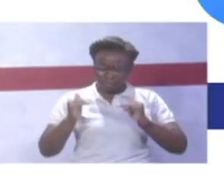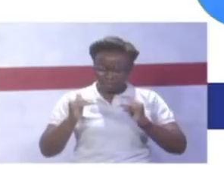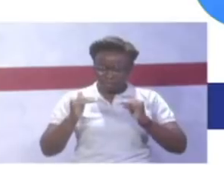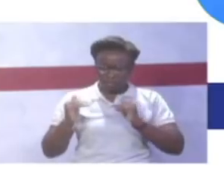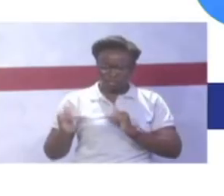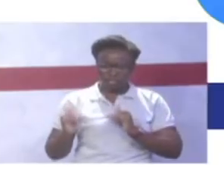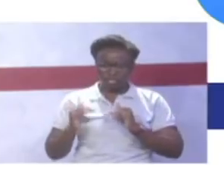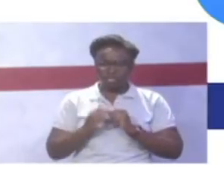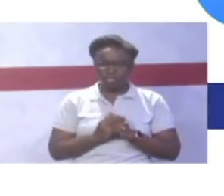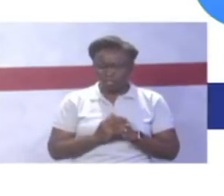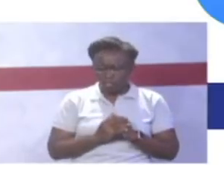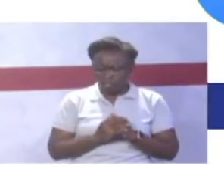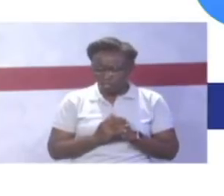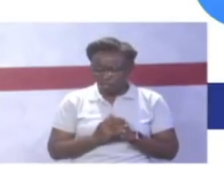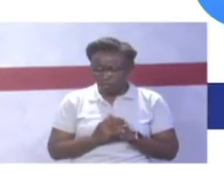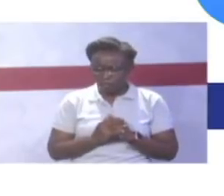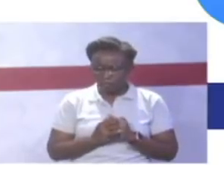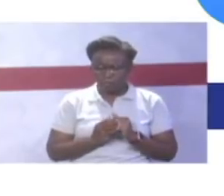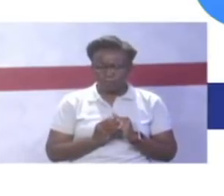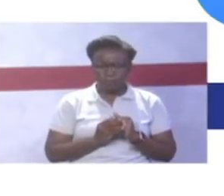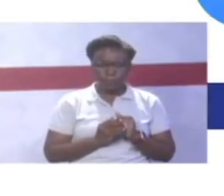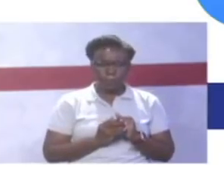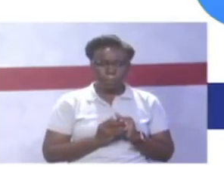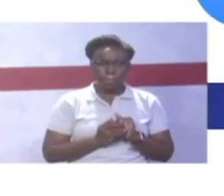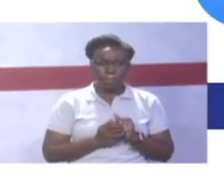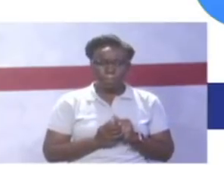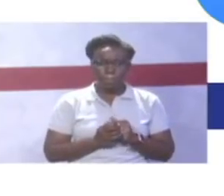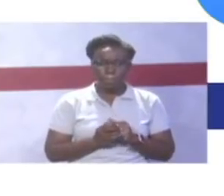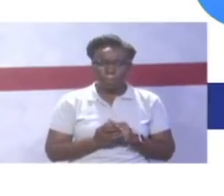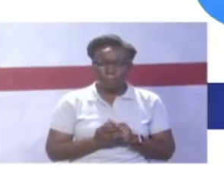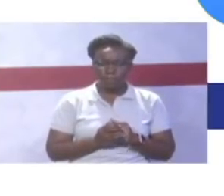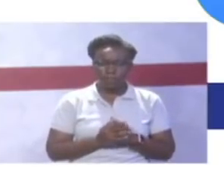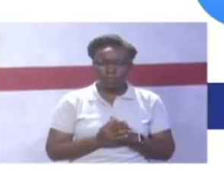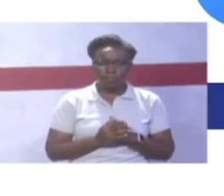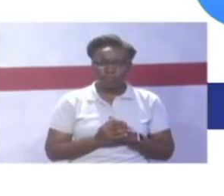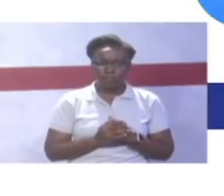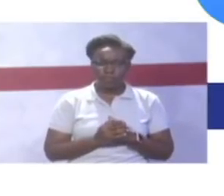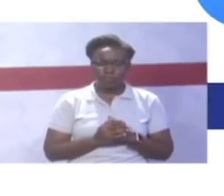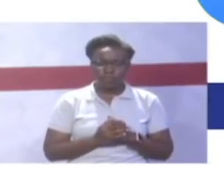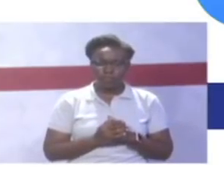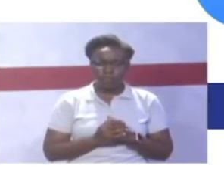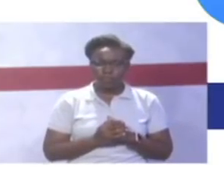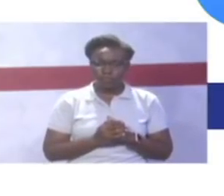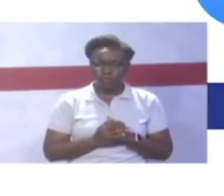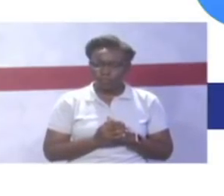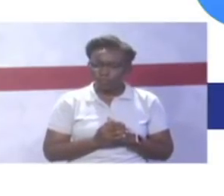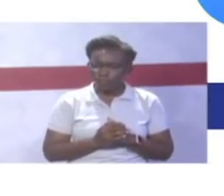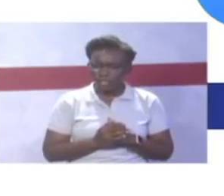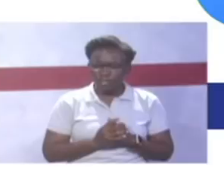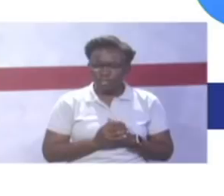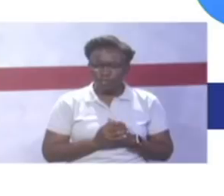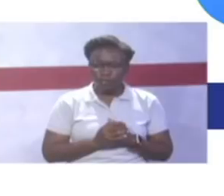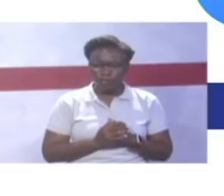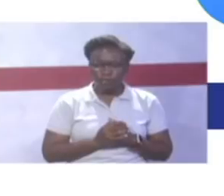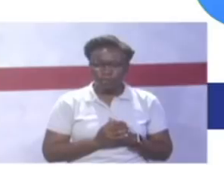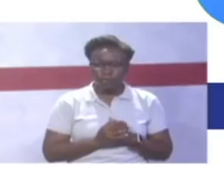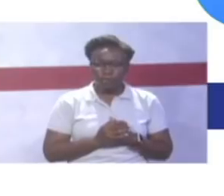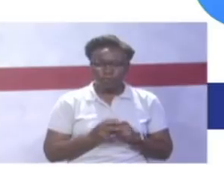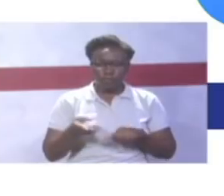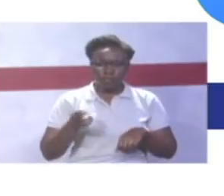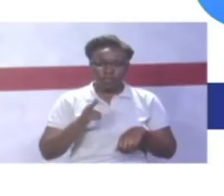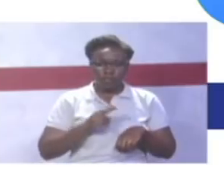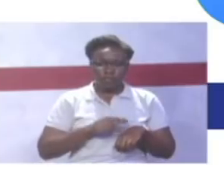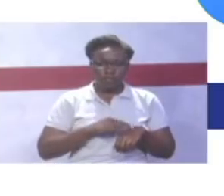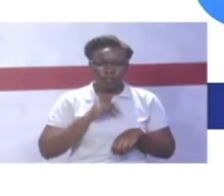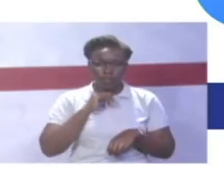a national who didn't travel at all, and 2, for somebody who traveled and came into the country. I just wanted some